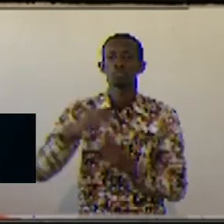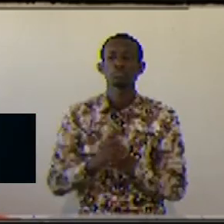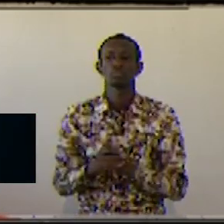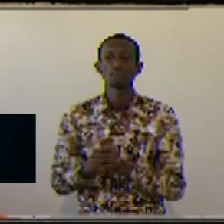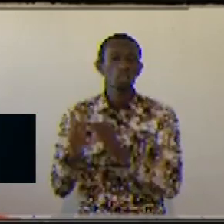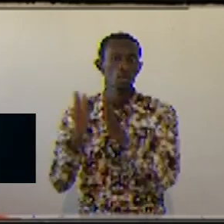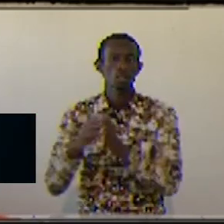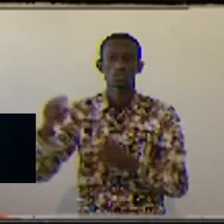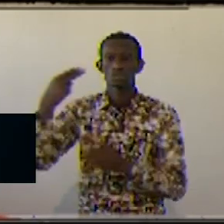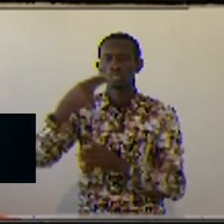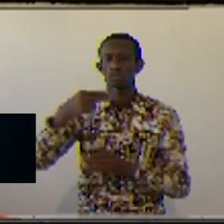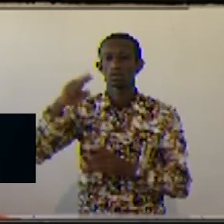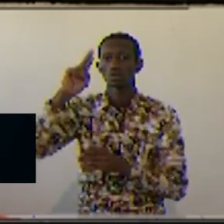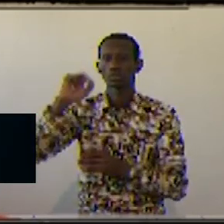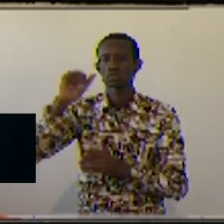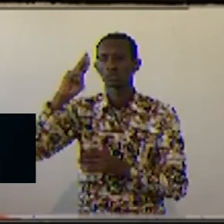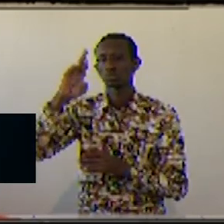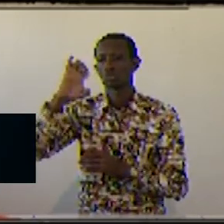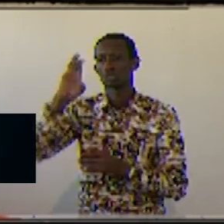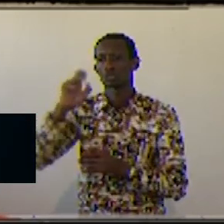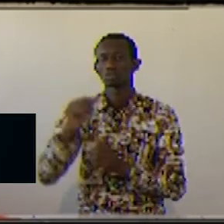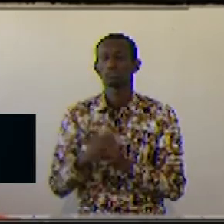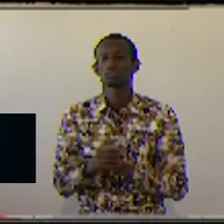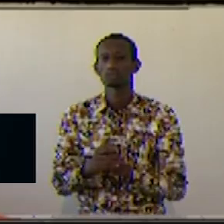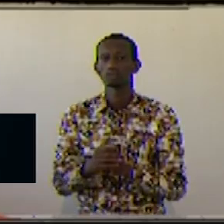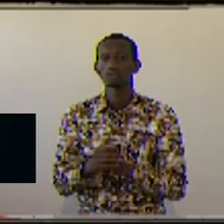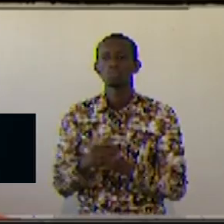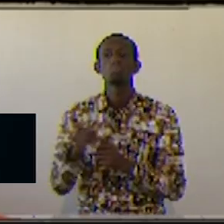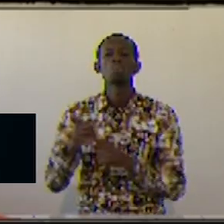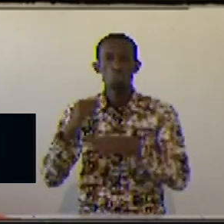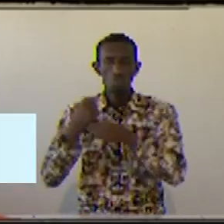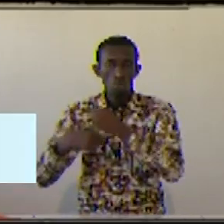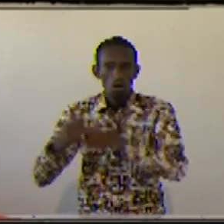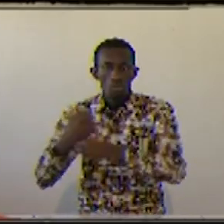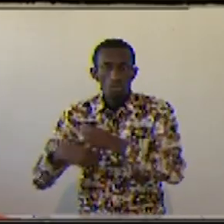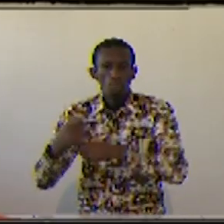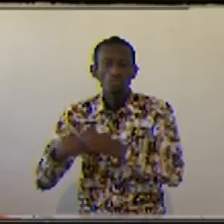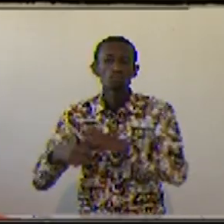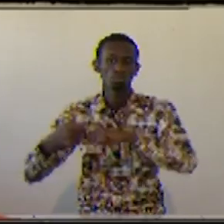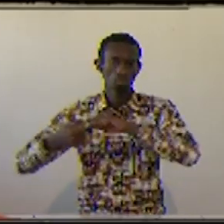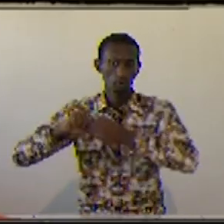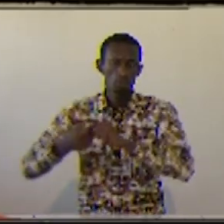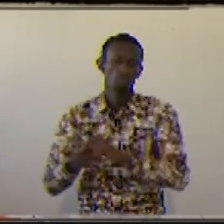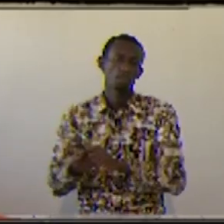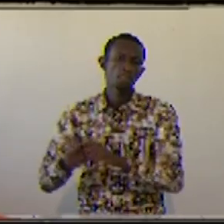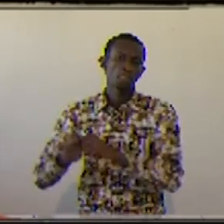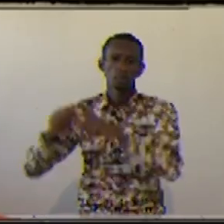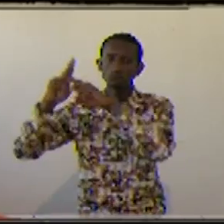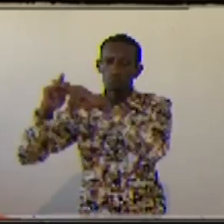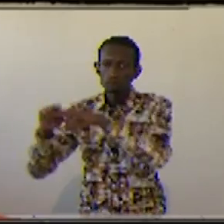a dilute acid, you produce a salt, that is the first product. You produce carbon